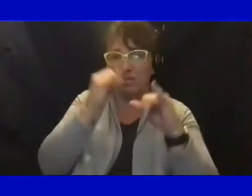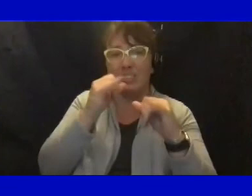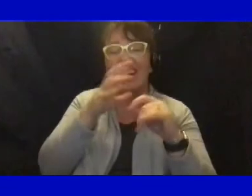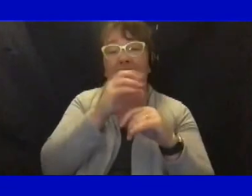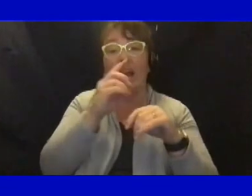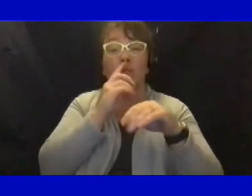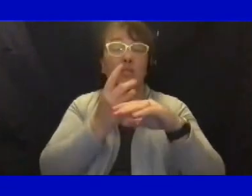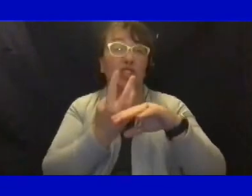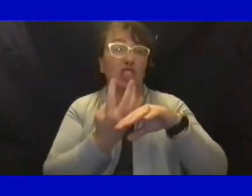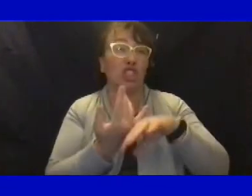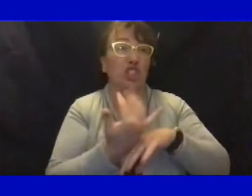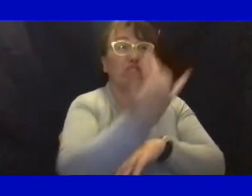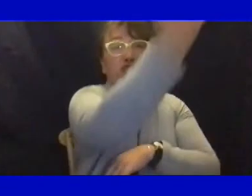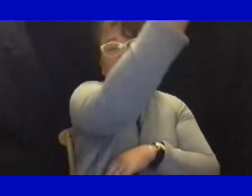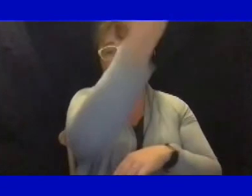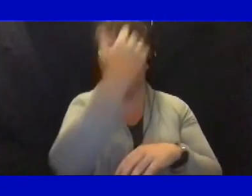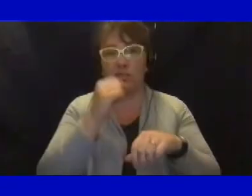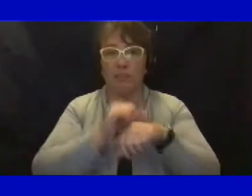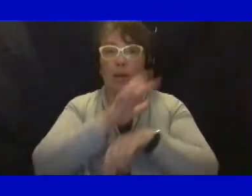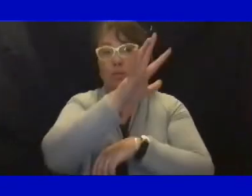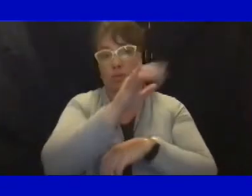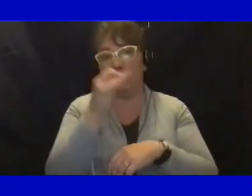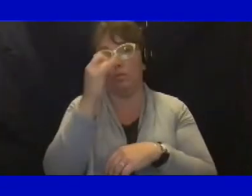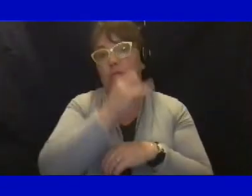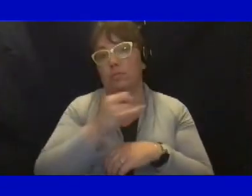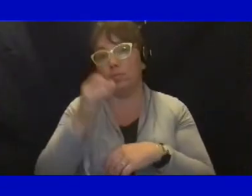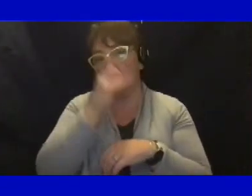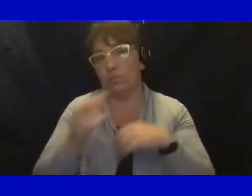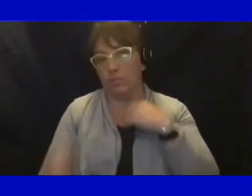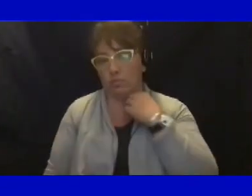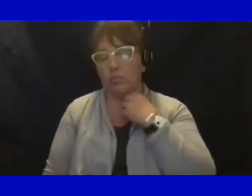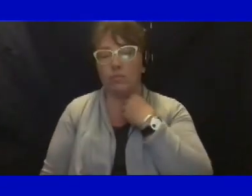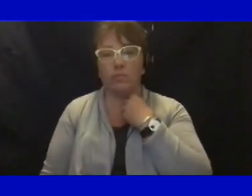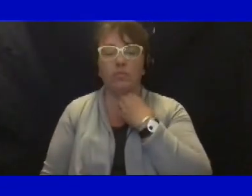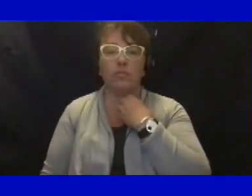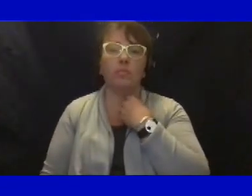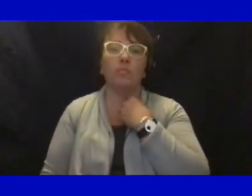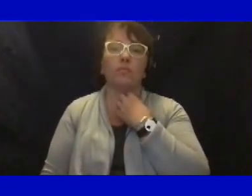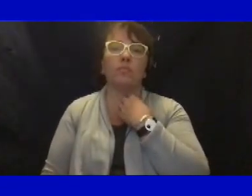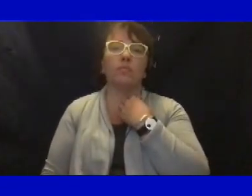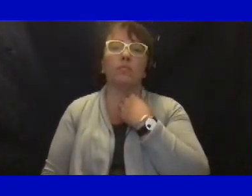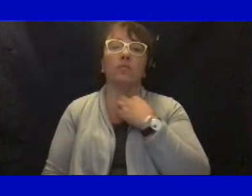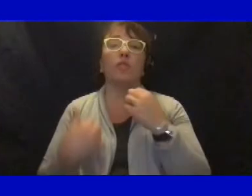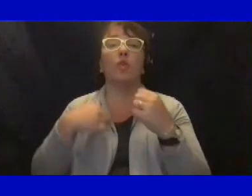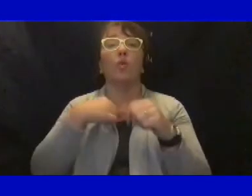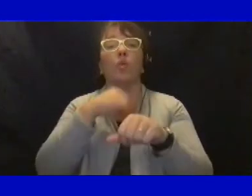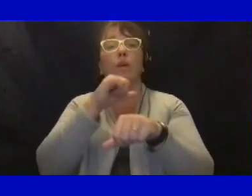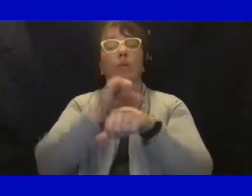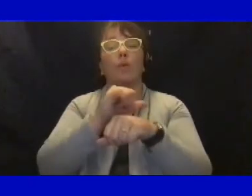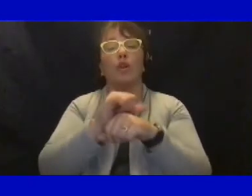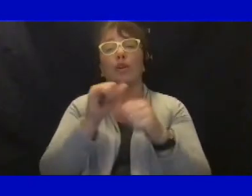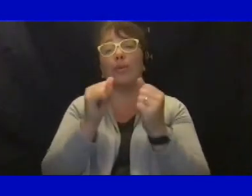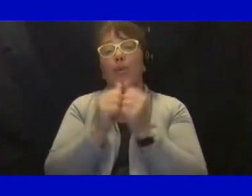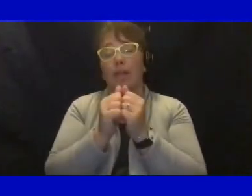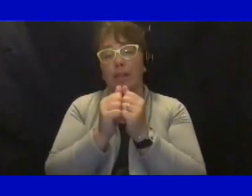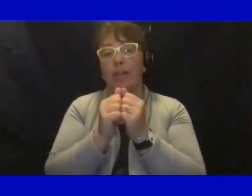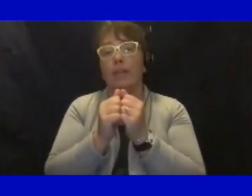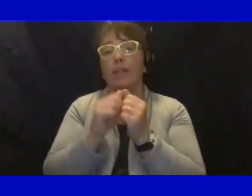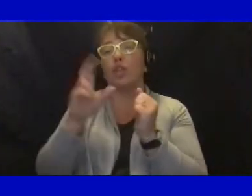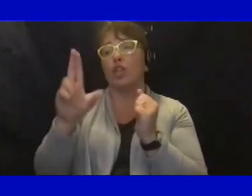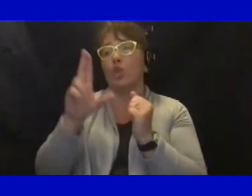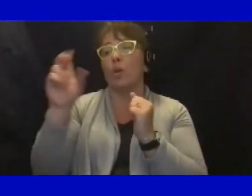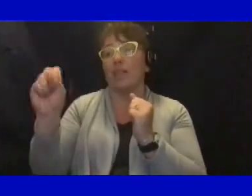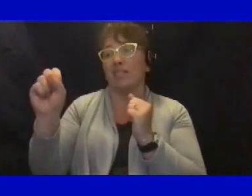in the San Bernardino Mountains and also San Jacinto Mountains. So we work with United States Geological Survey after the U.S.